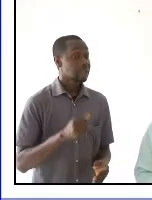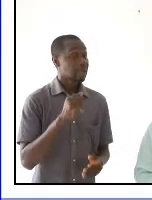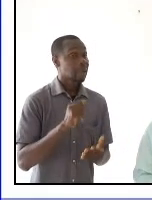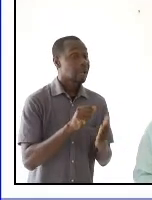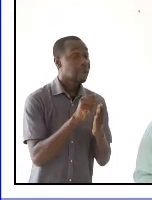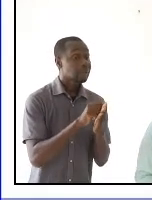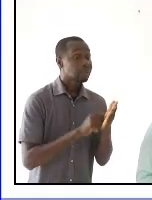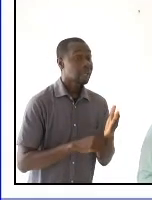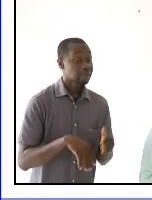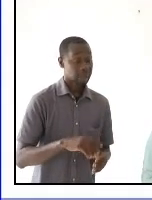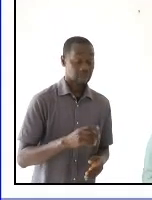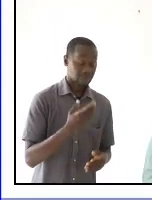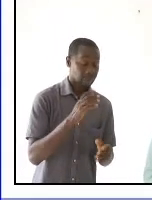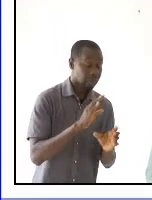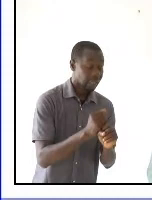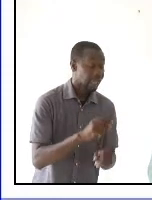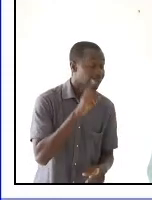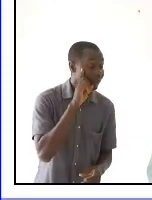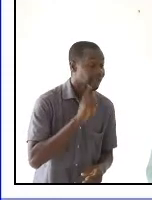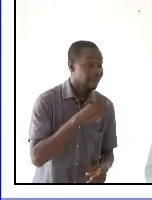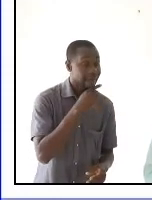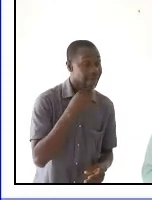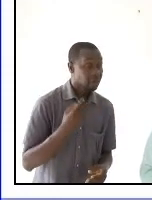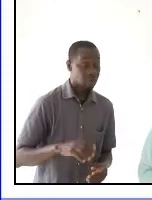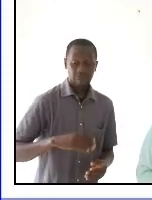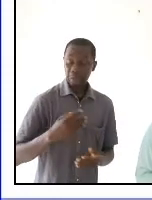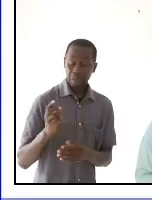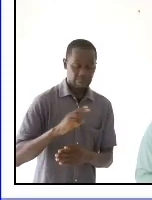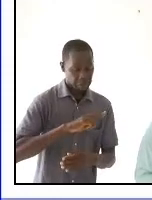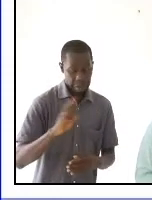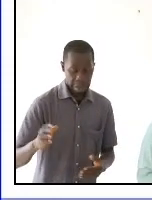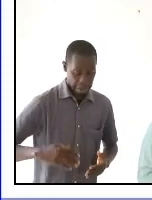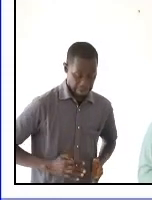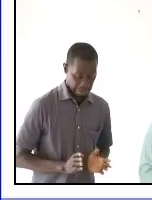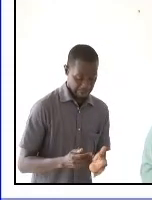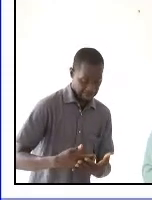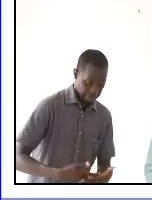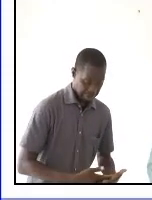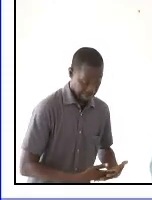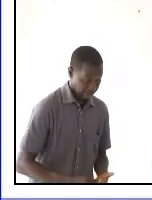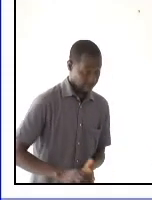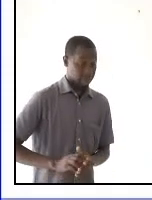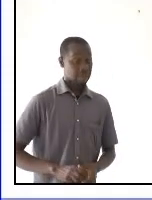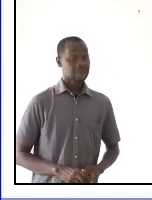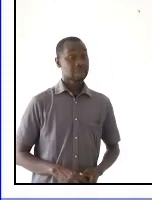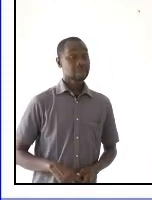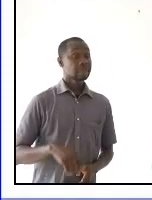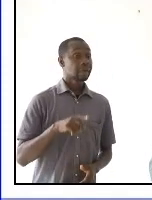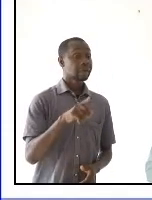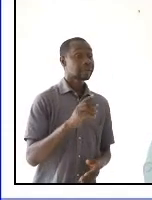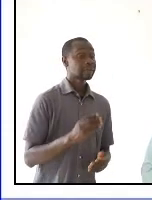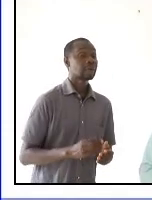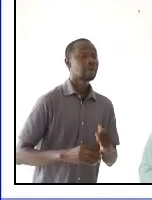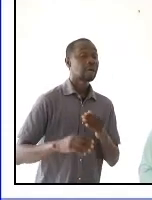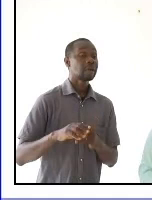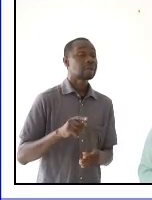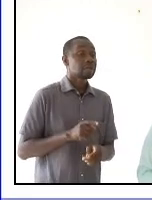done to help parents that are unable to have babies the normal way. So let's go back to our lesson. In